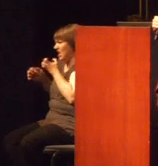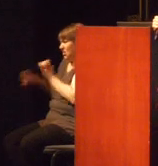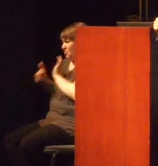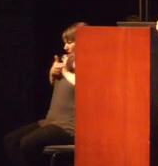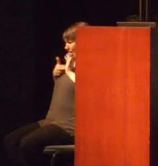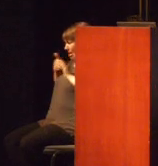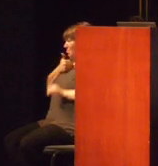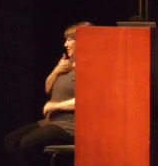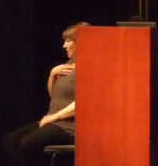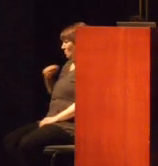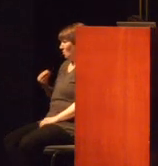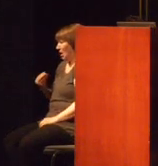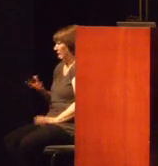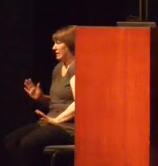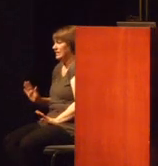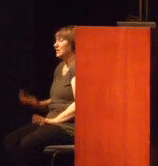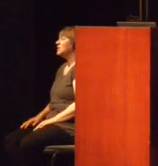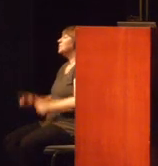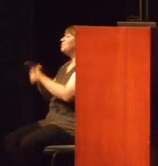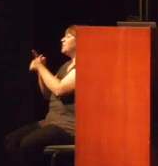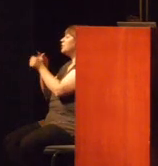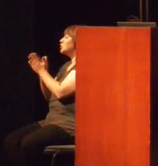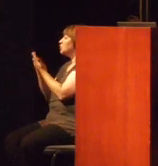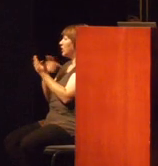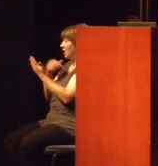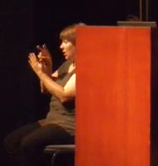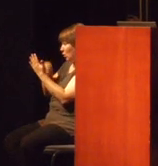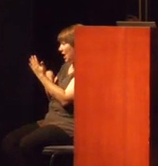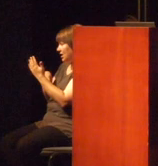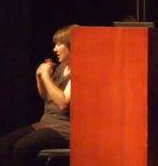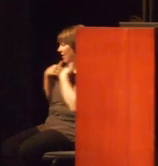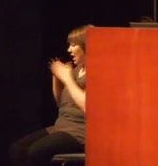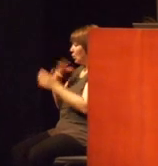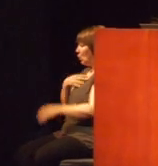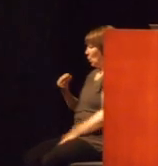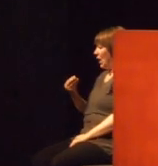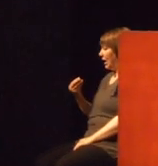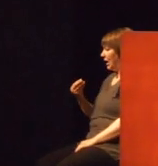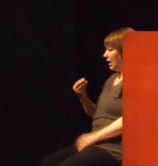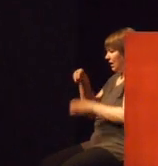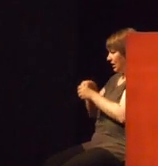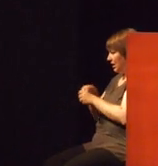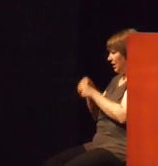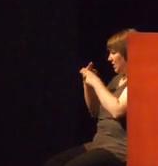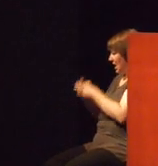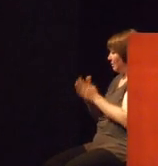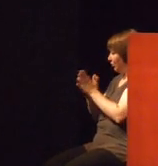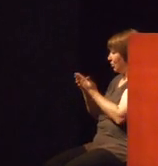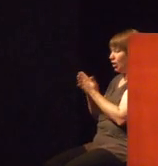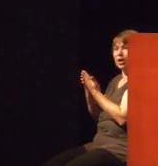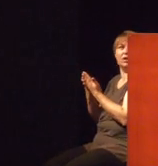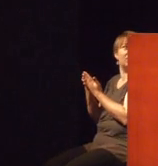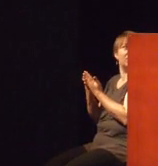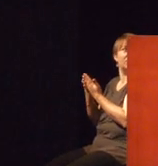white. I remember the first book I read that had white in the title. It was called,